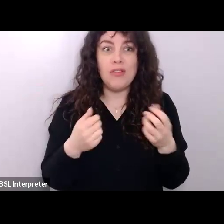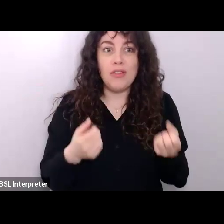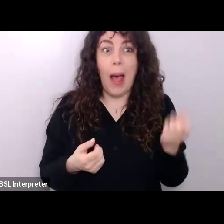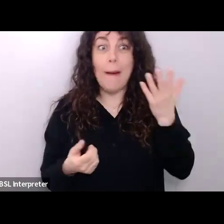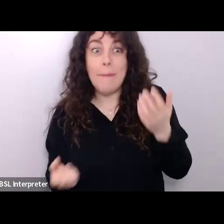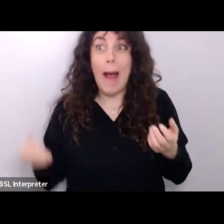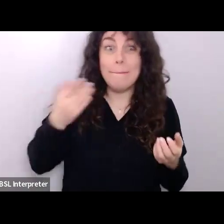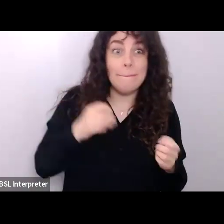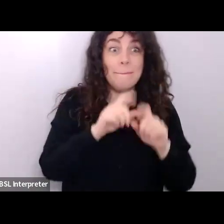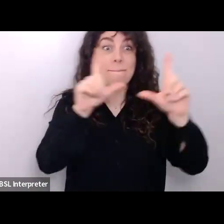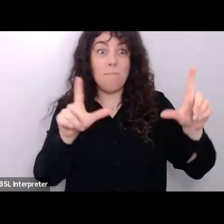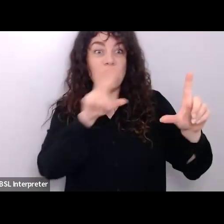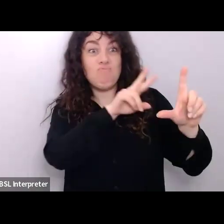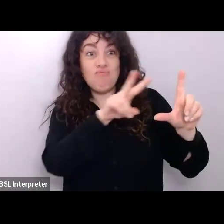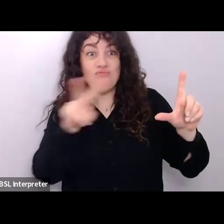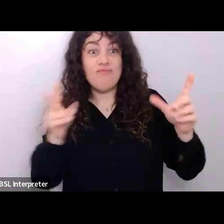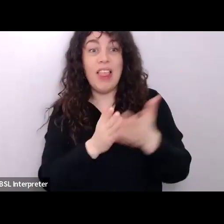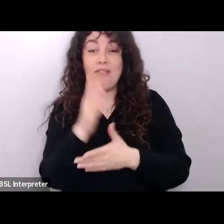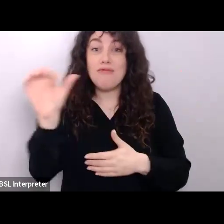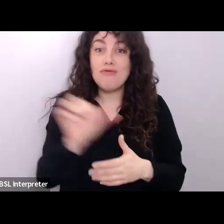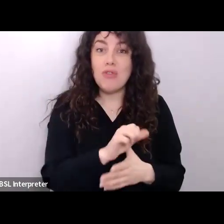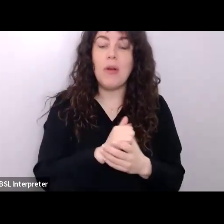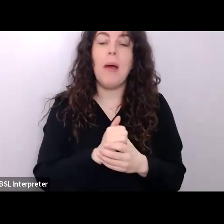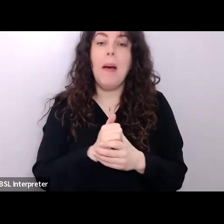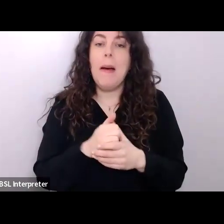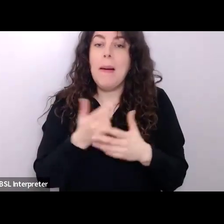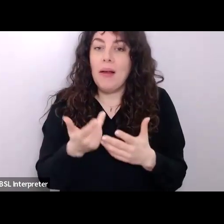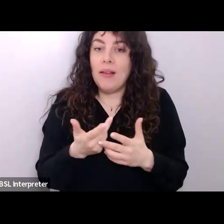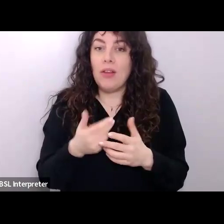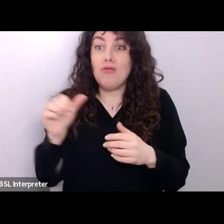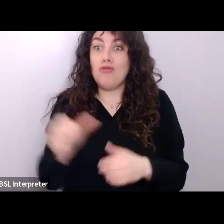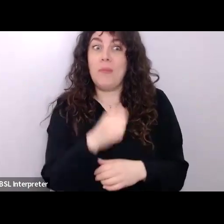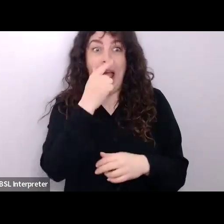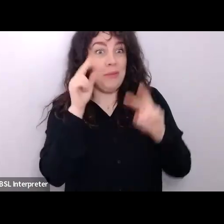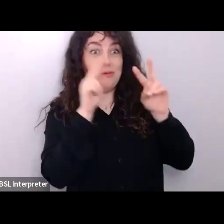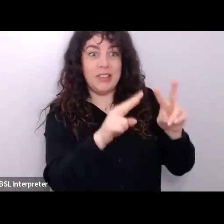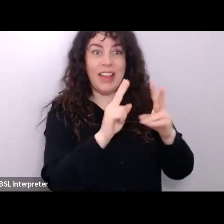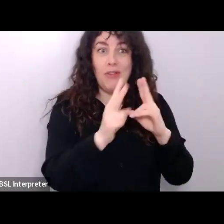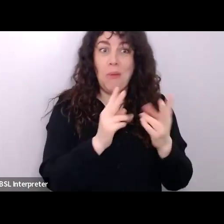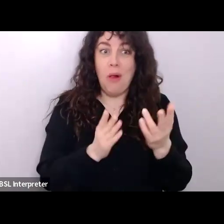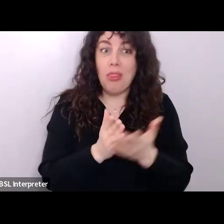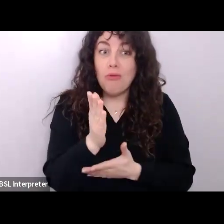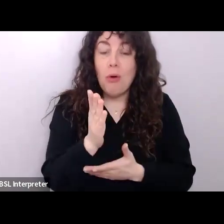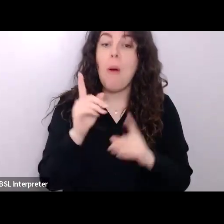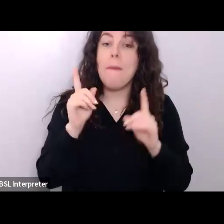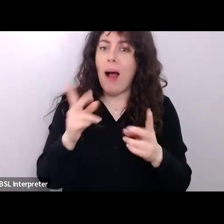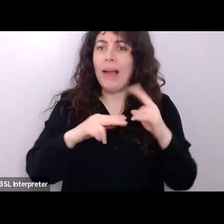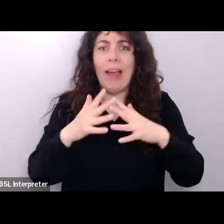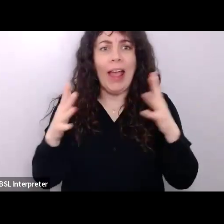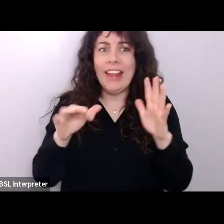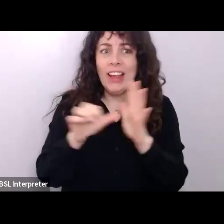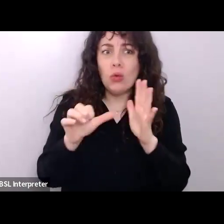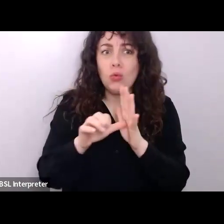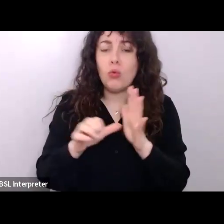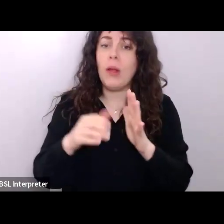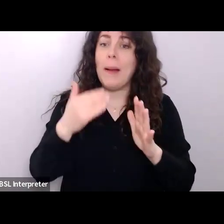speakers, so you shouldn't need to worry about that. If you do need the interpreters, they should be visible, but if you do have any problems, please just